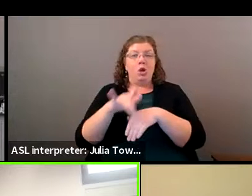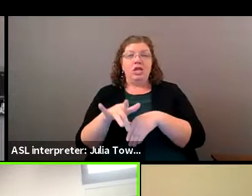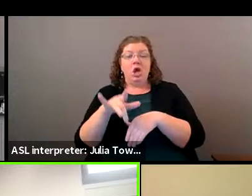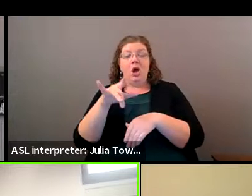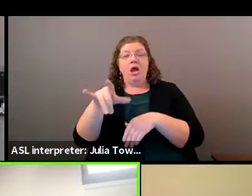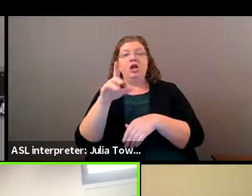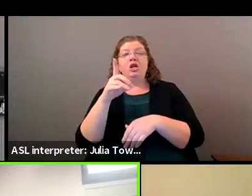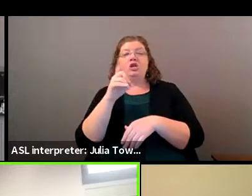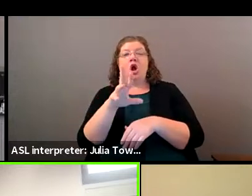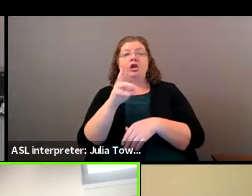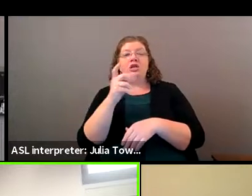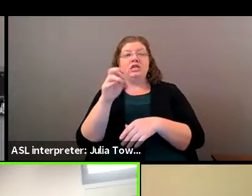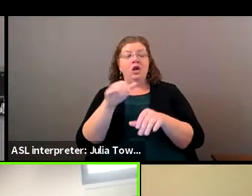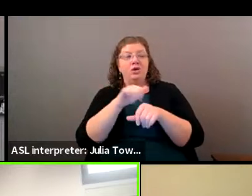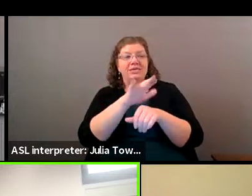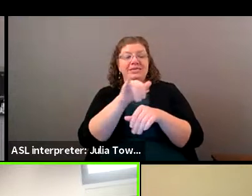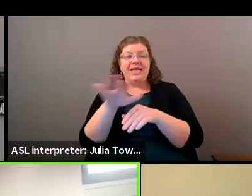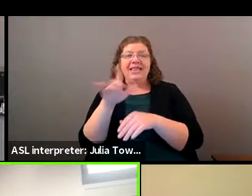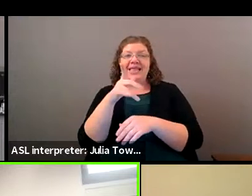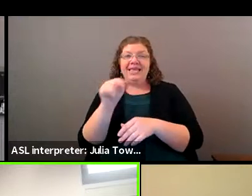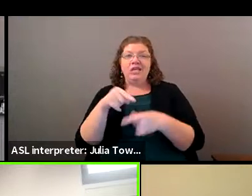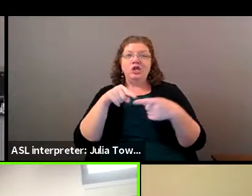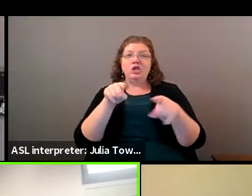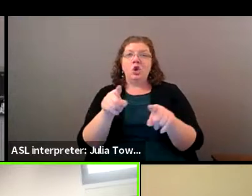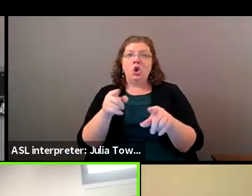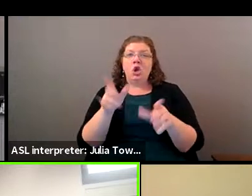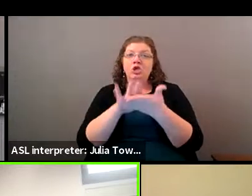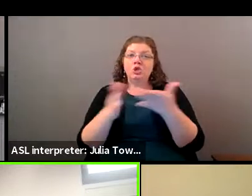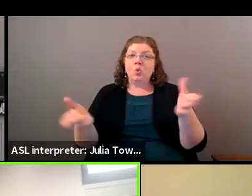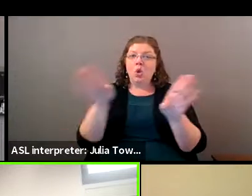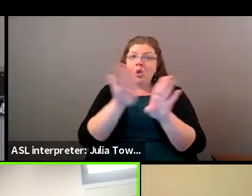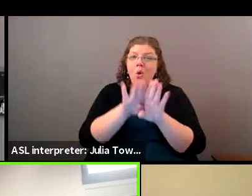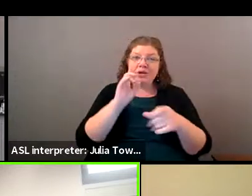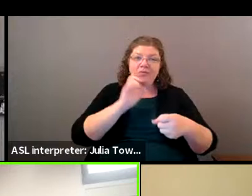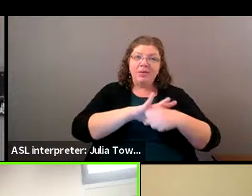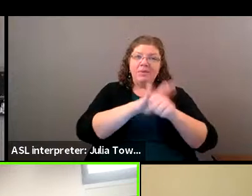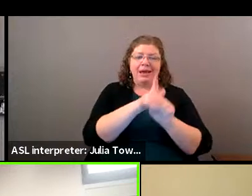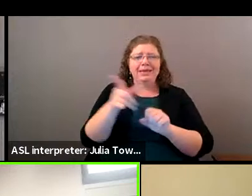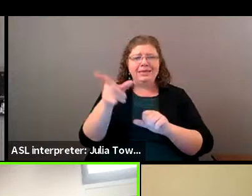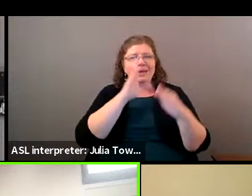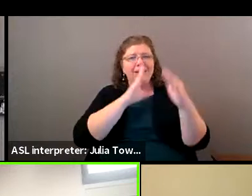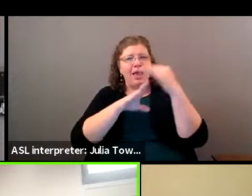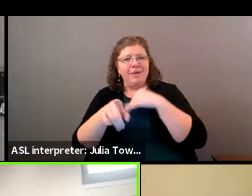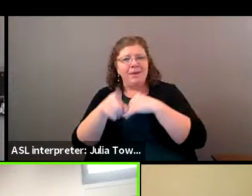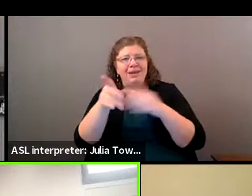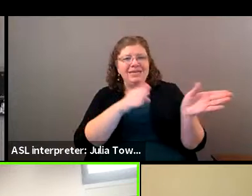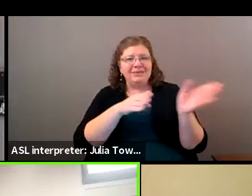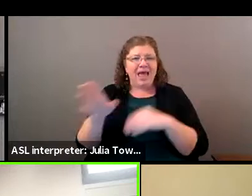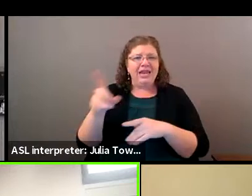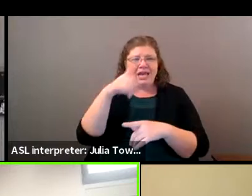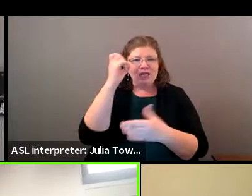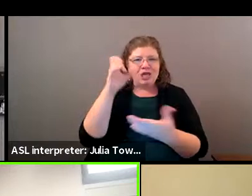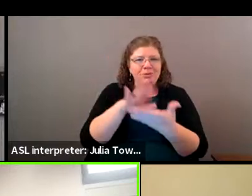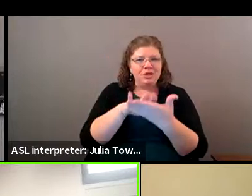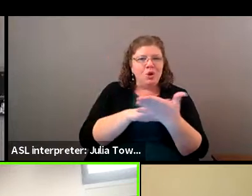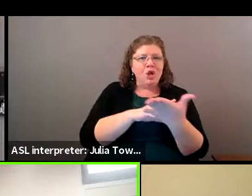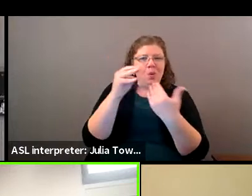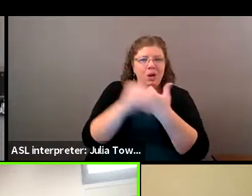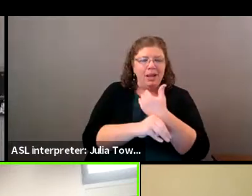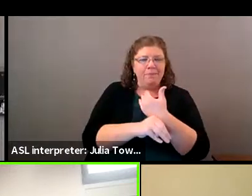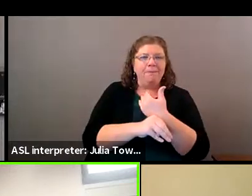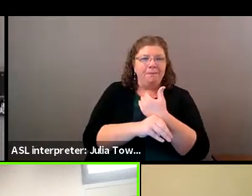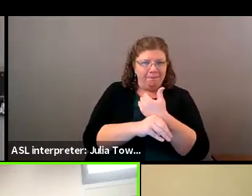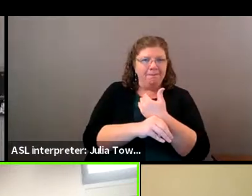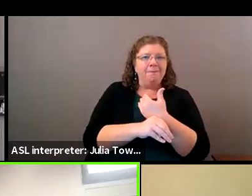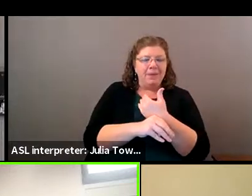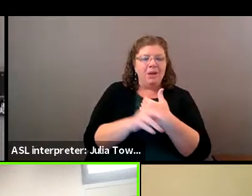out during school closure and the pandemic. He's being very humble, but he's also planning our summer school curriculum with the pre and post. And